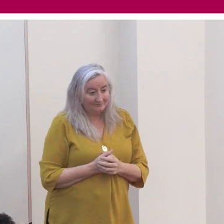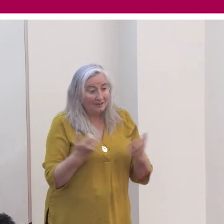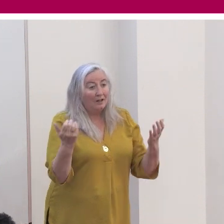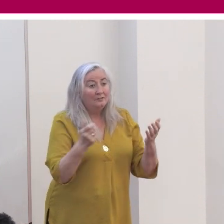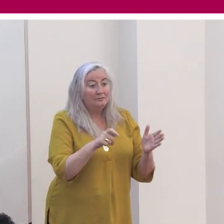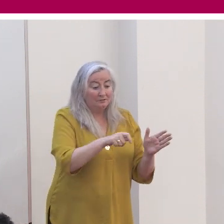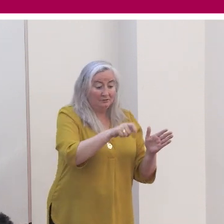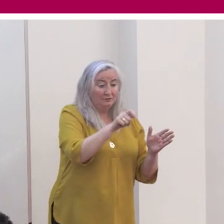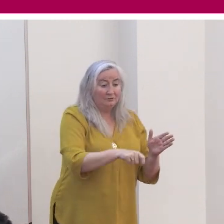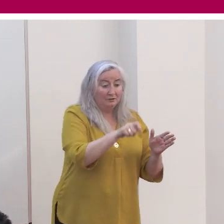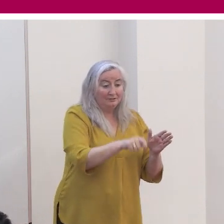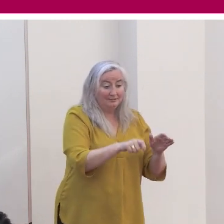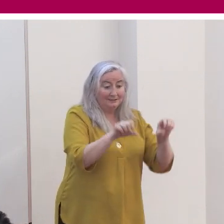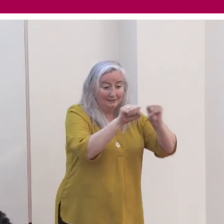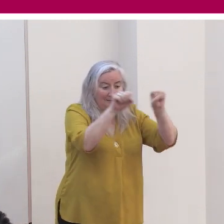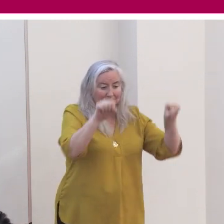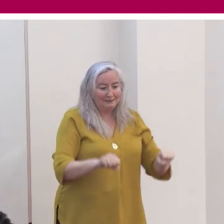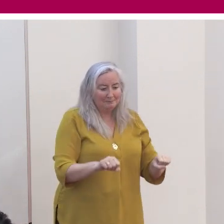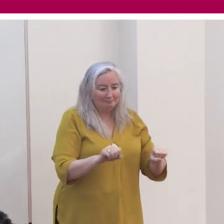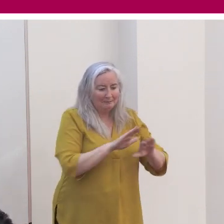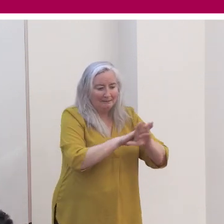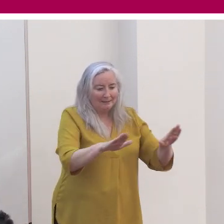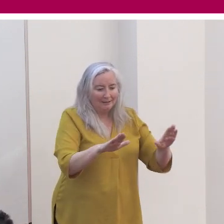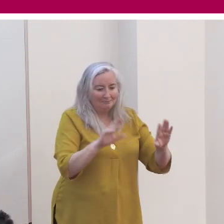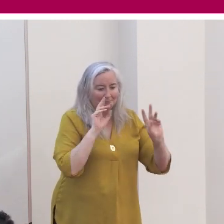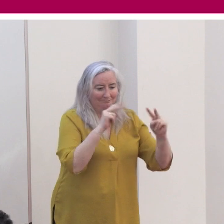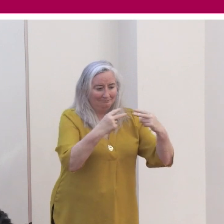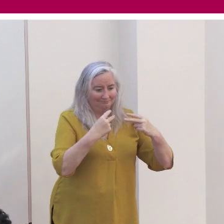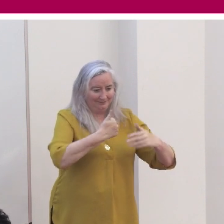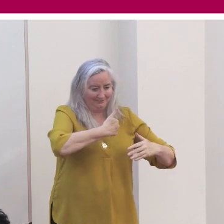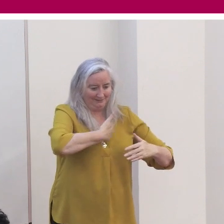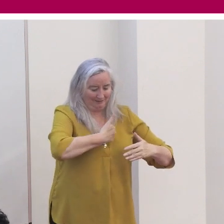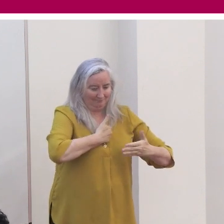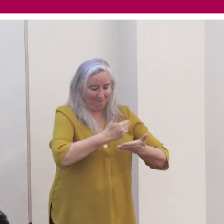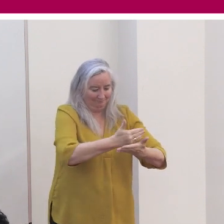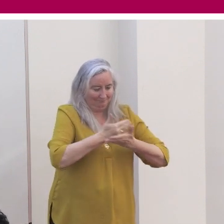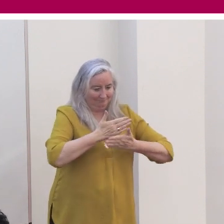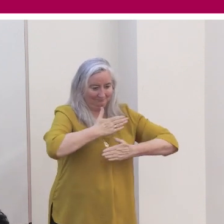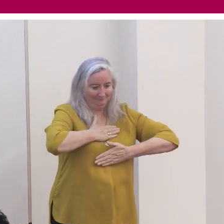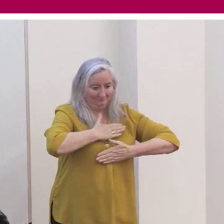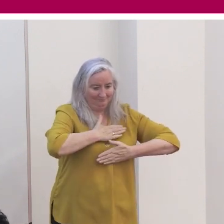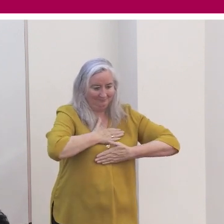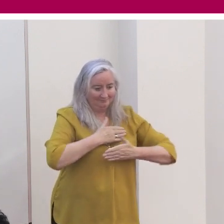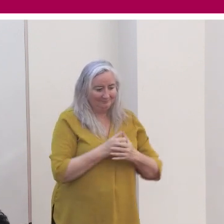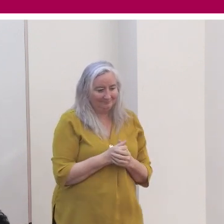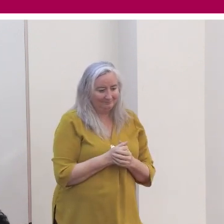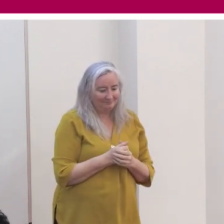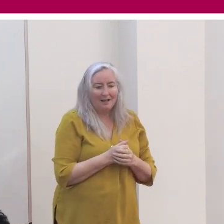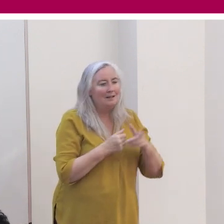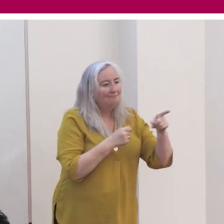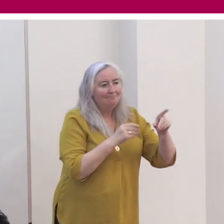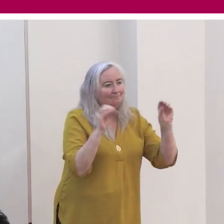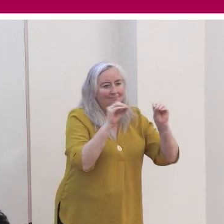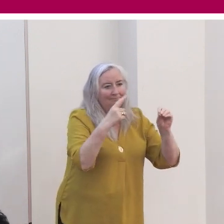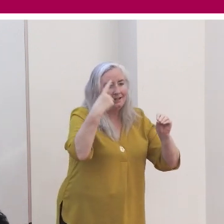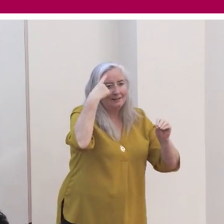system. There was no coverage of what it means, this disability when interacting